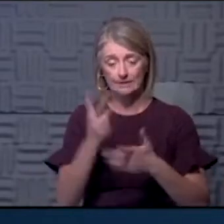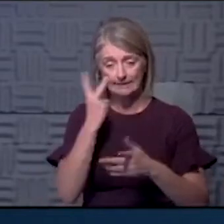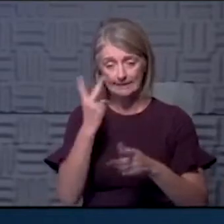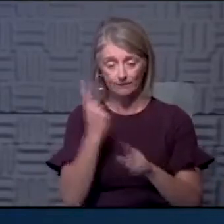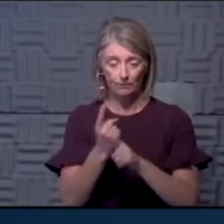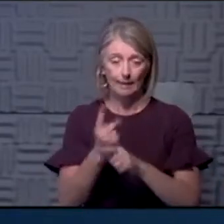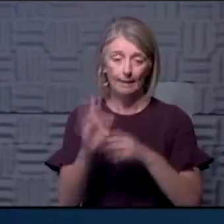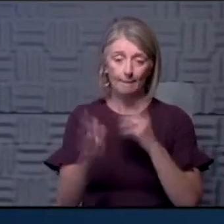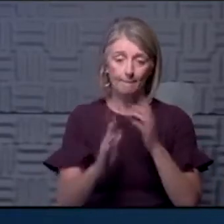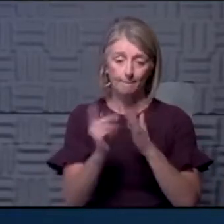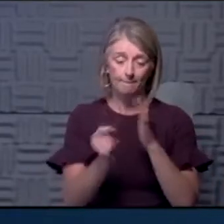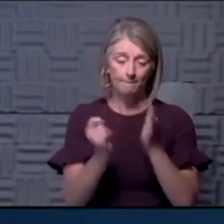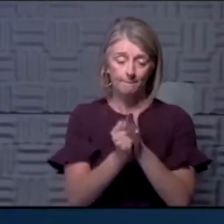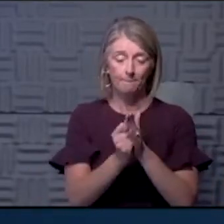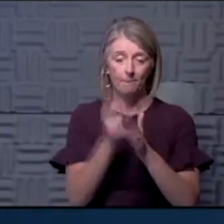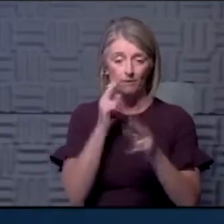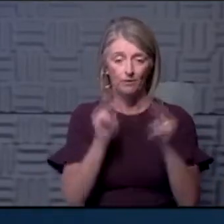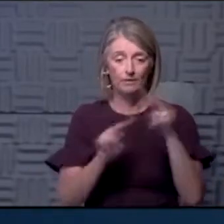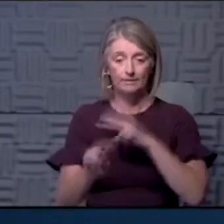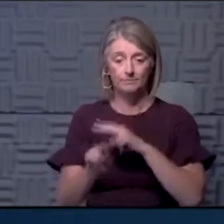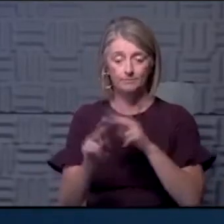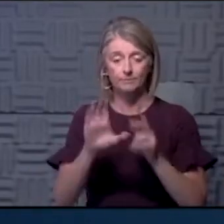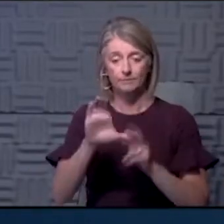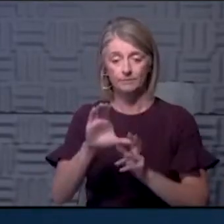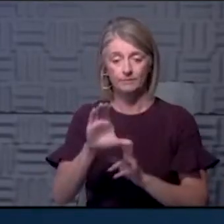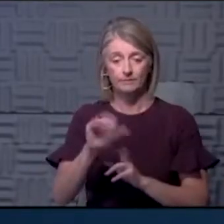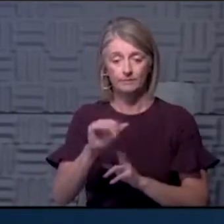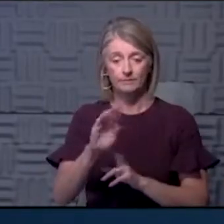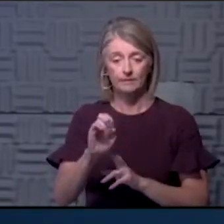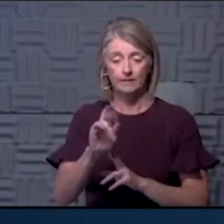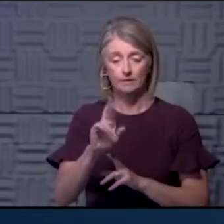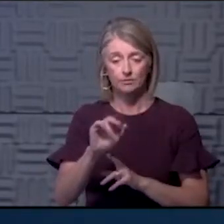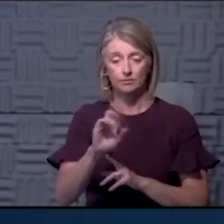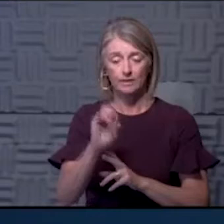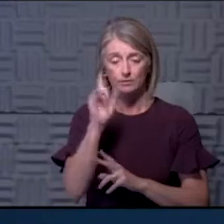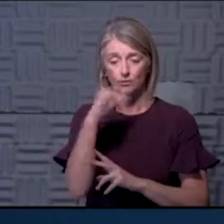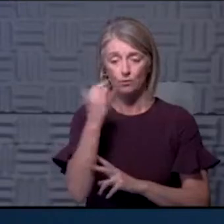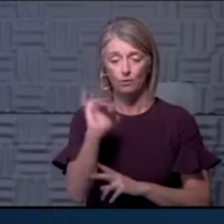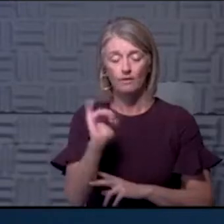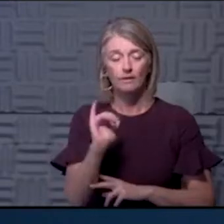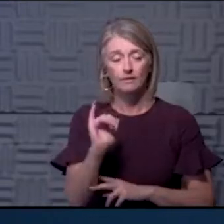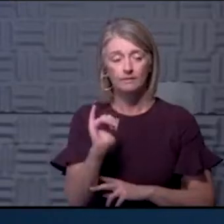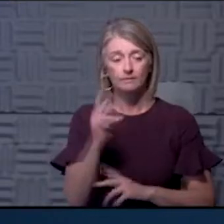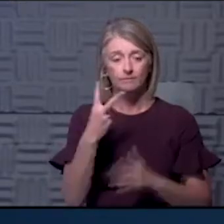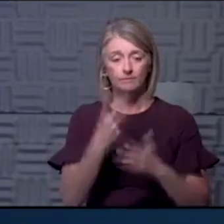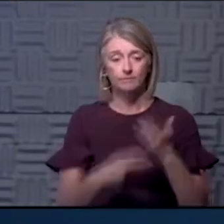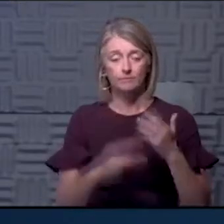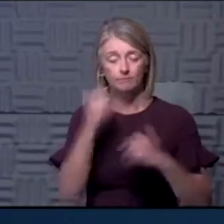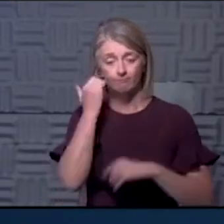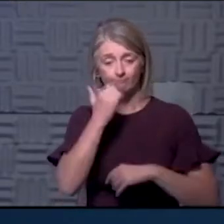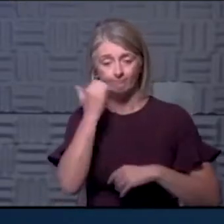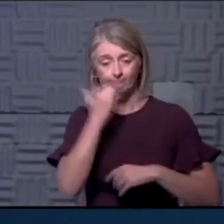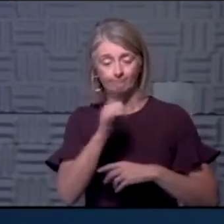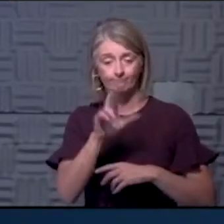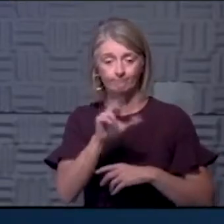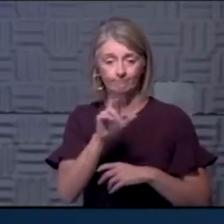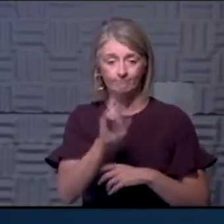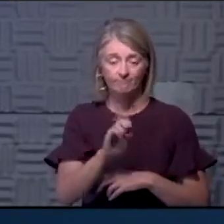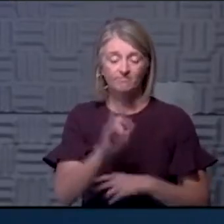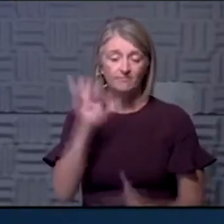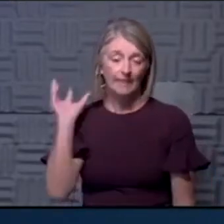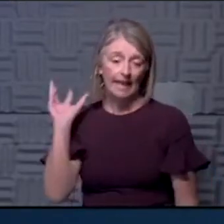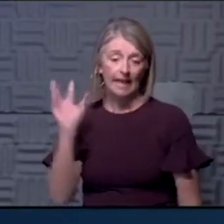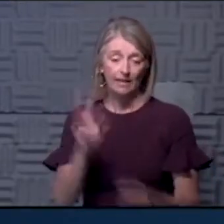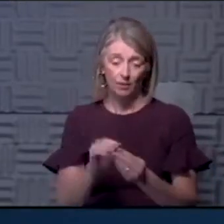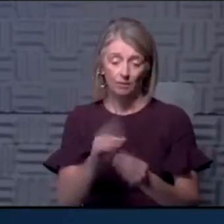right interval for forecasting out what the case rates look like on campus, both from a daily case rate standpoint and a